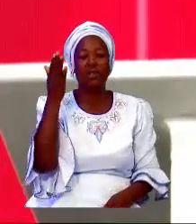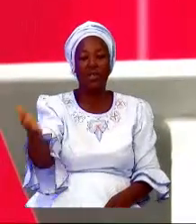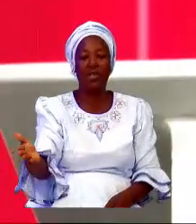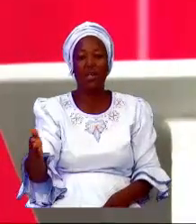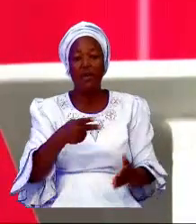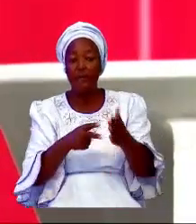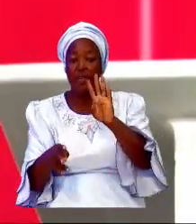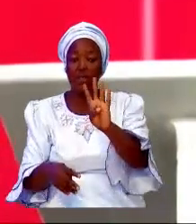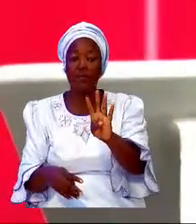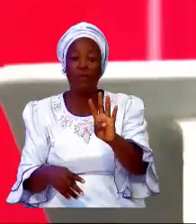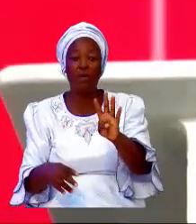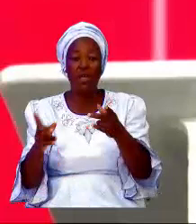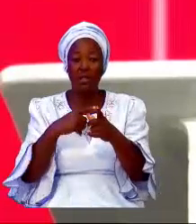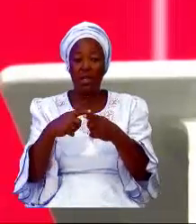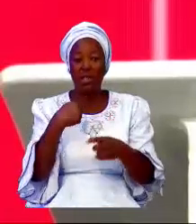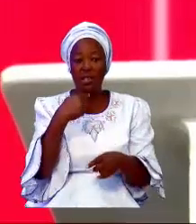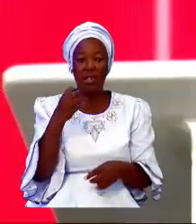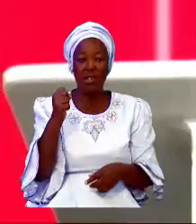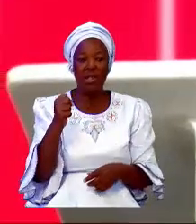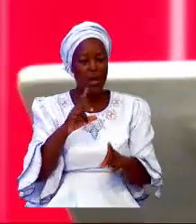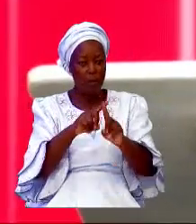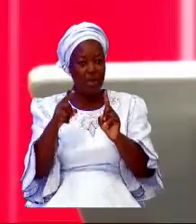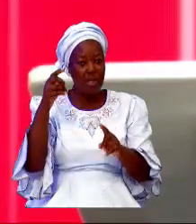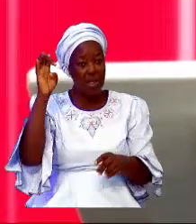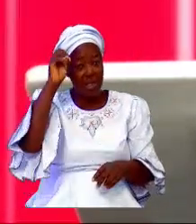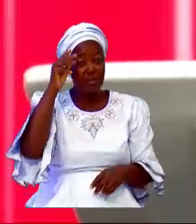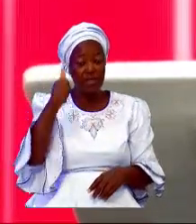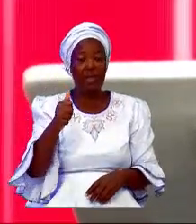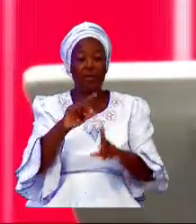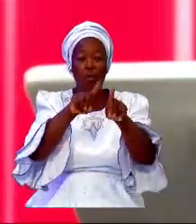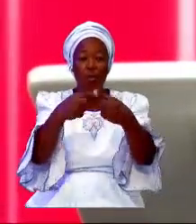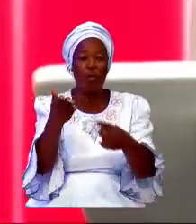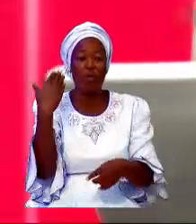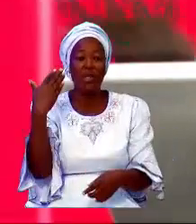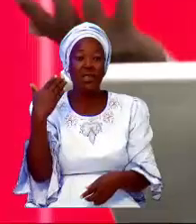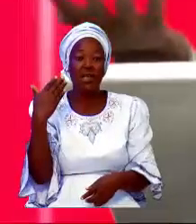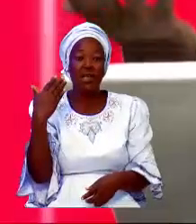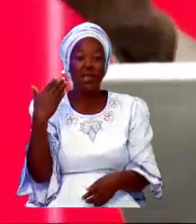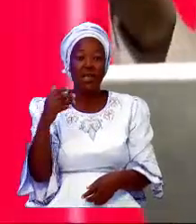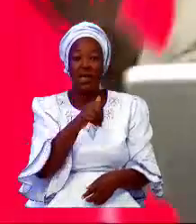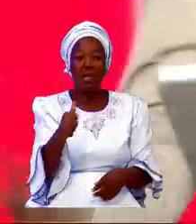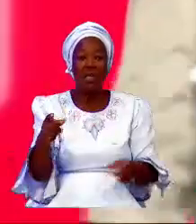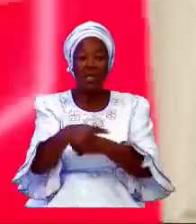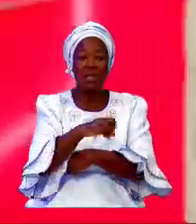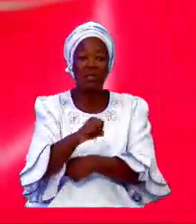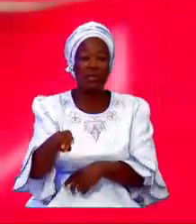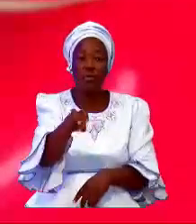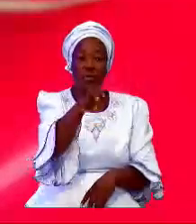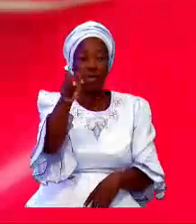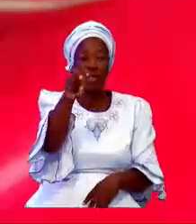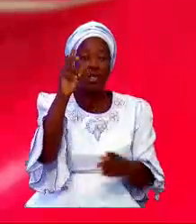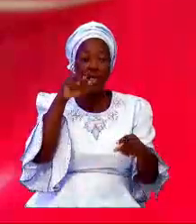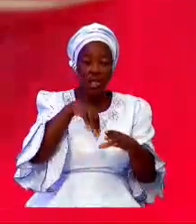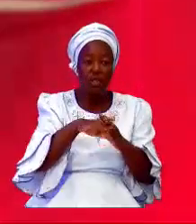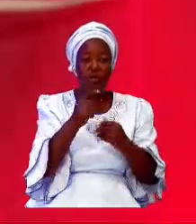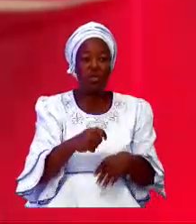his servant there. Then in verse 4, it says, but he himself